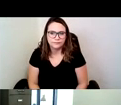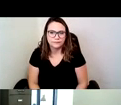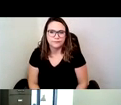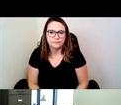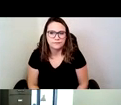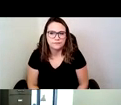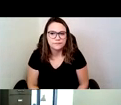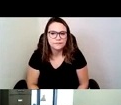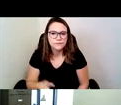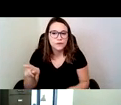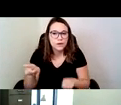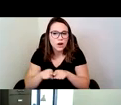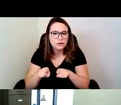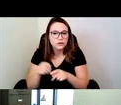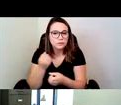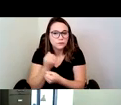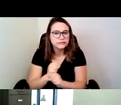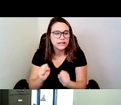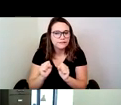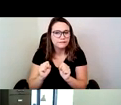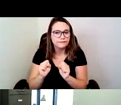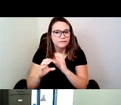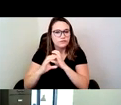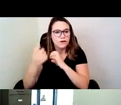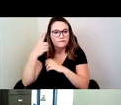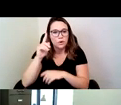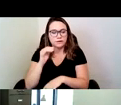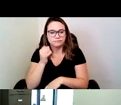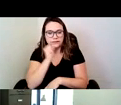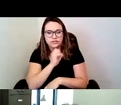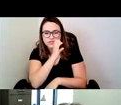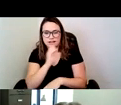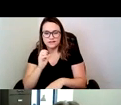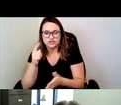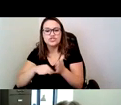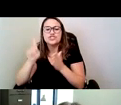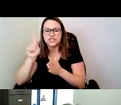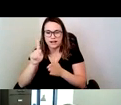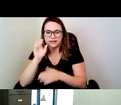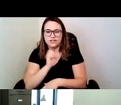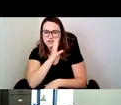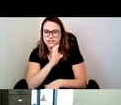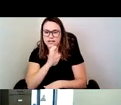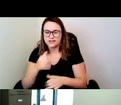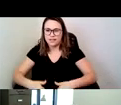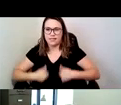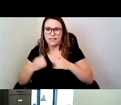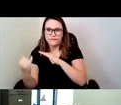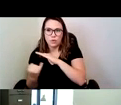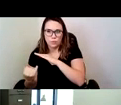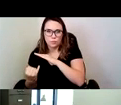check for seniors who live alone. And that was so important. It's always important, but a